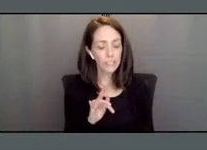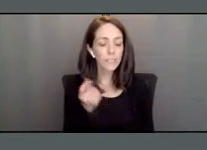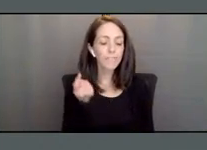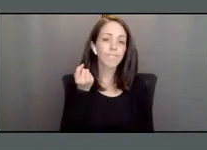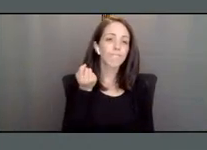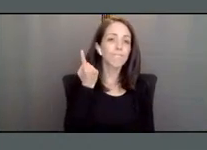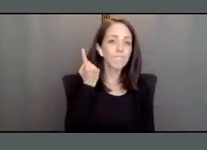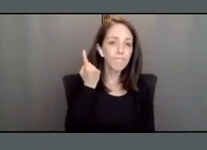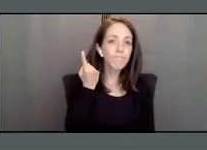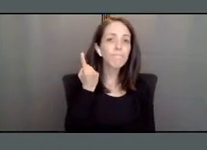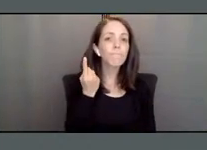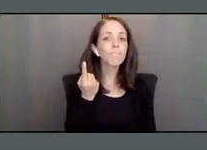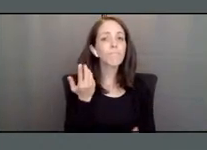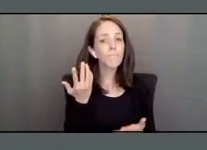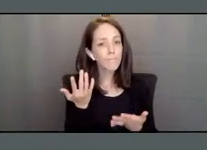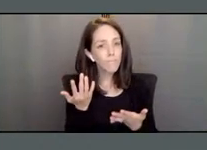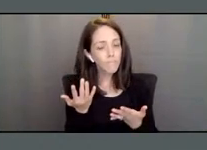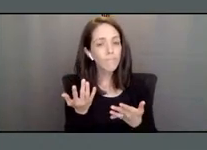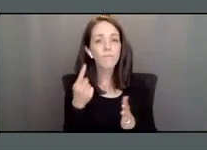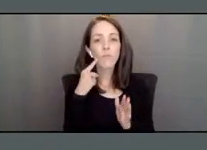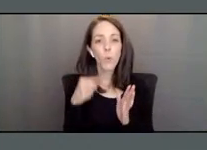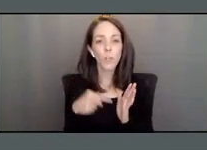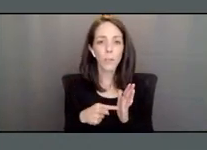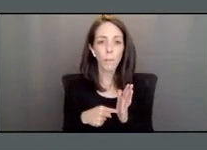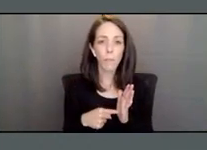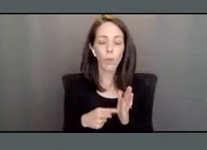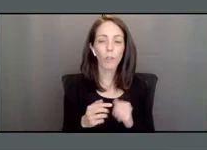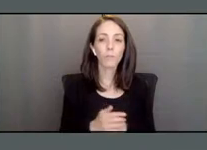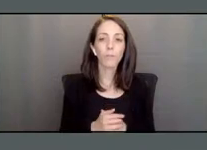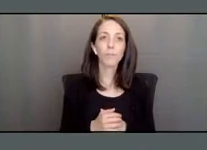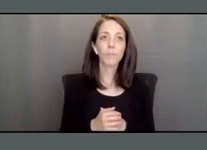intersectionality of, for instance,